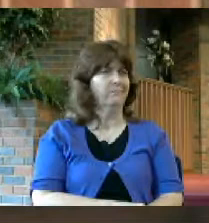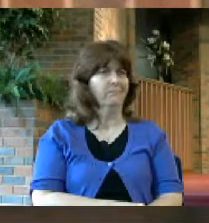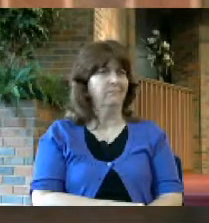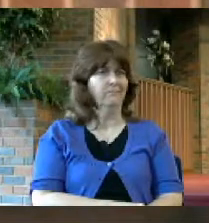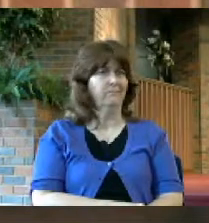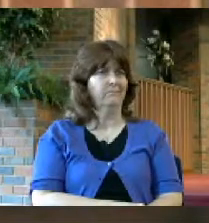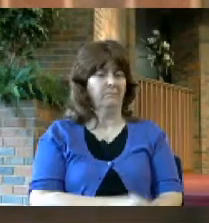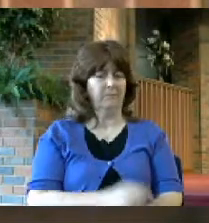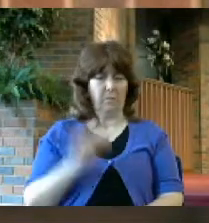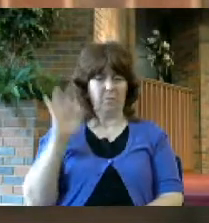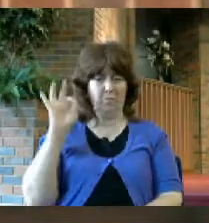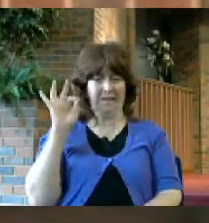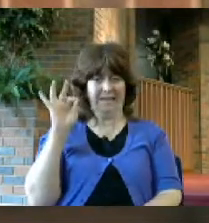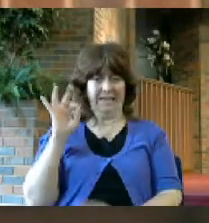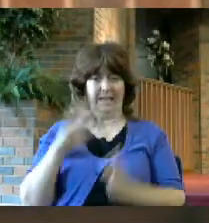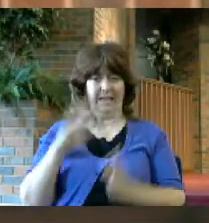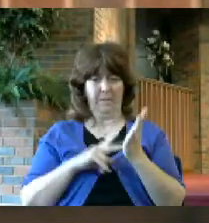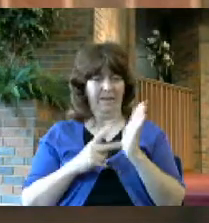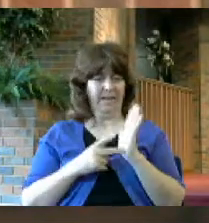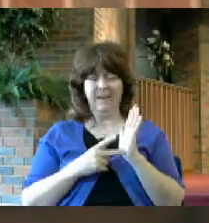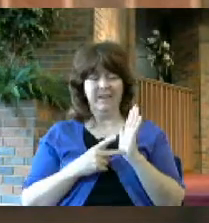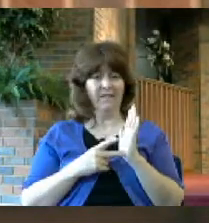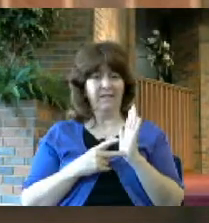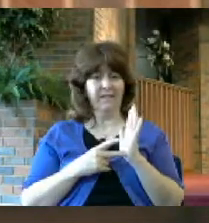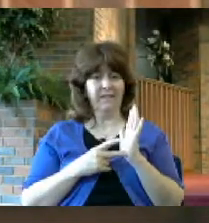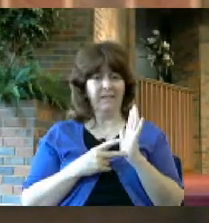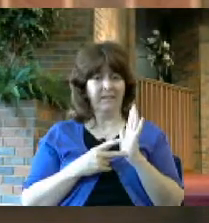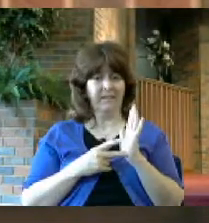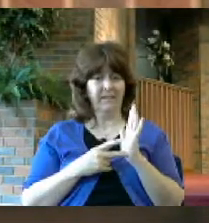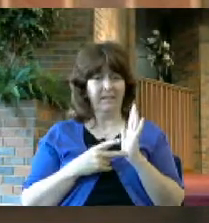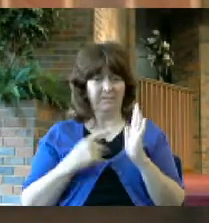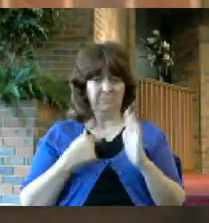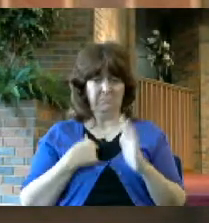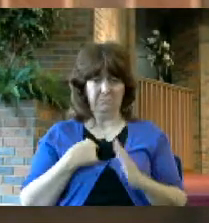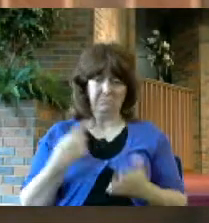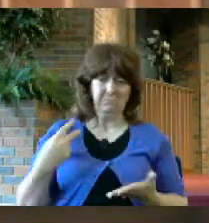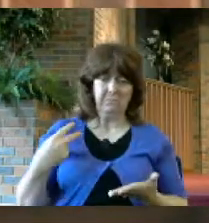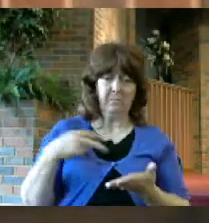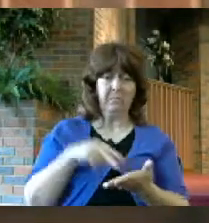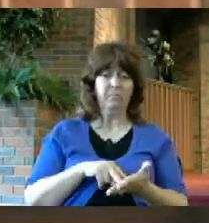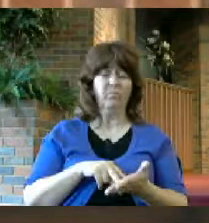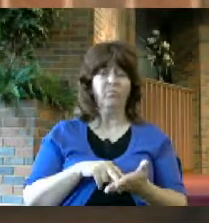the right to live life however you'd like to